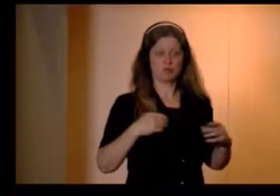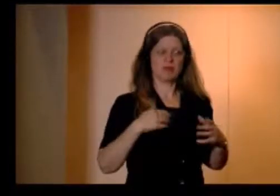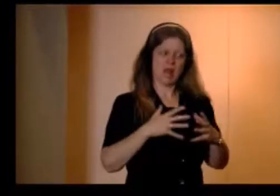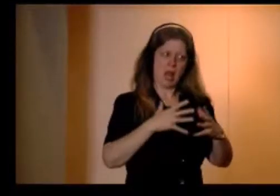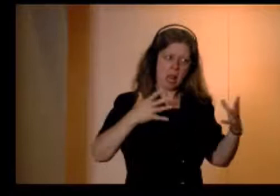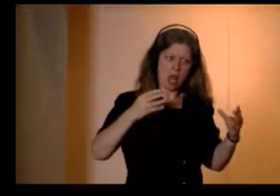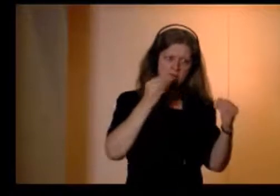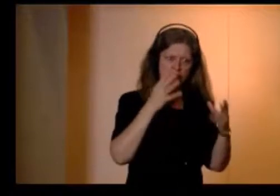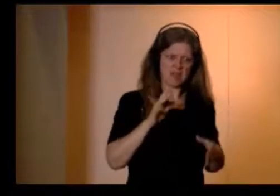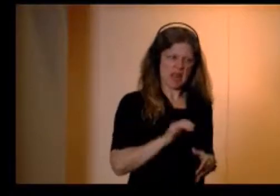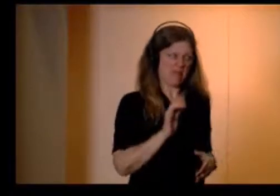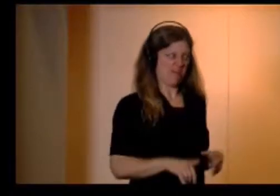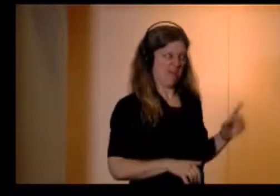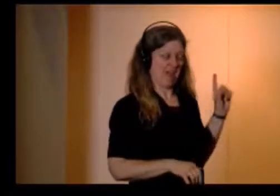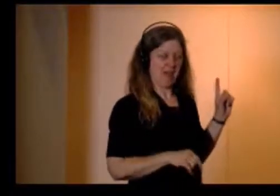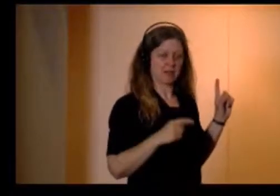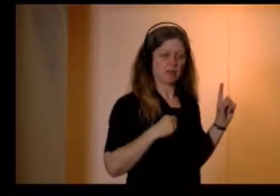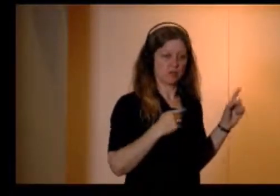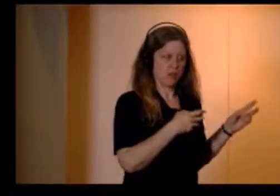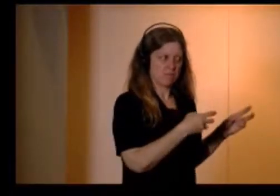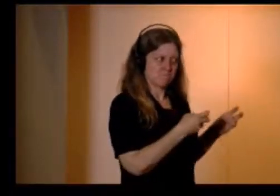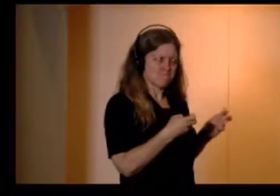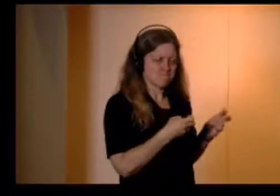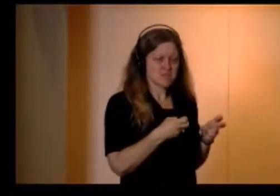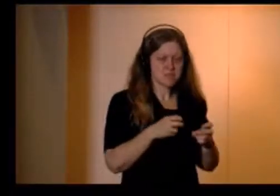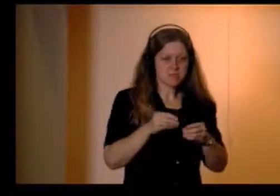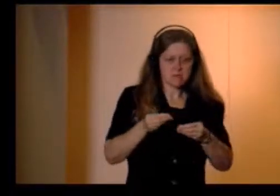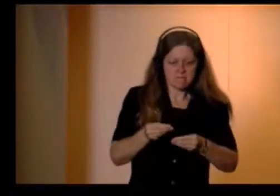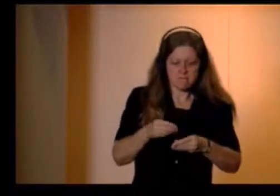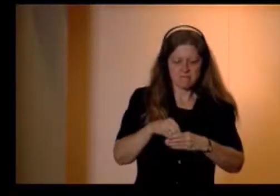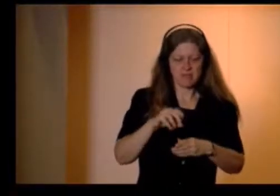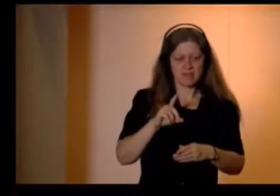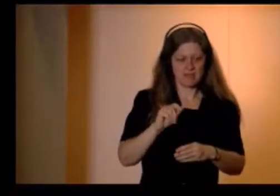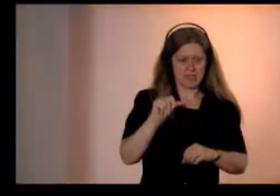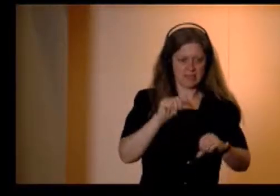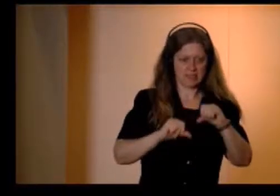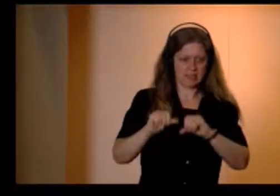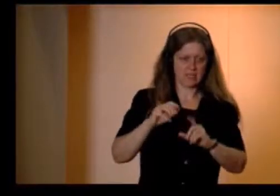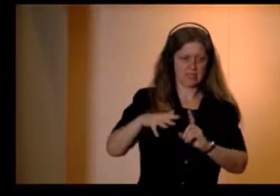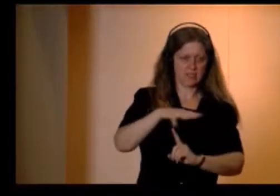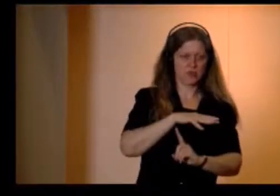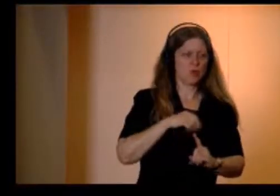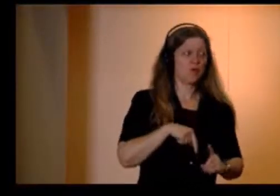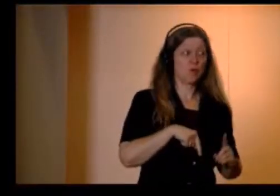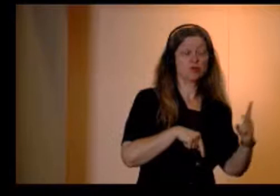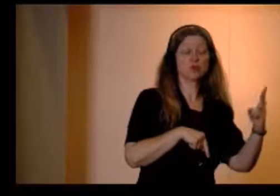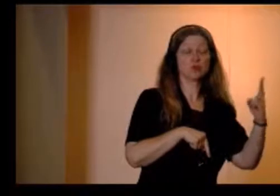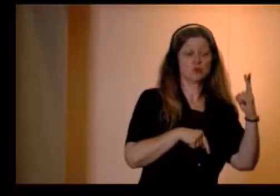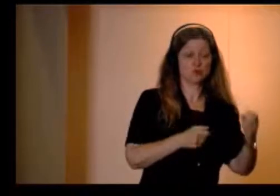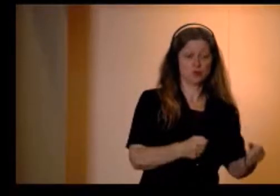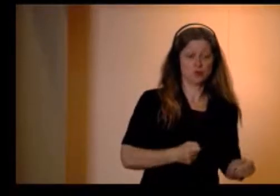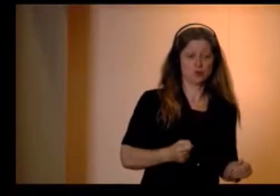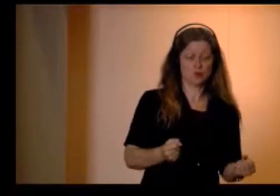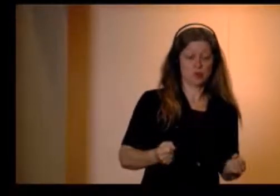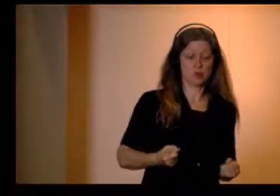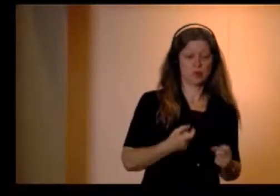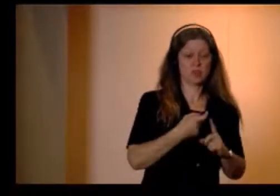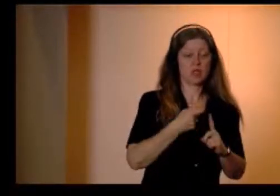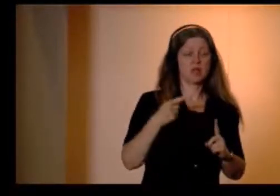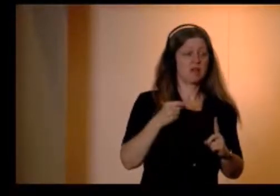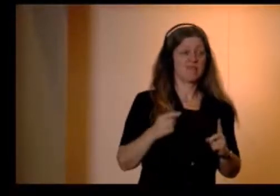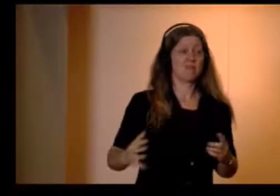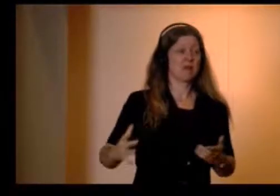can be harnessed in a data science setting. And so these are just two drawers from a collection that has 35 million insects